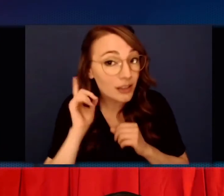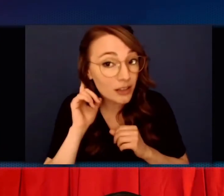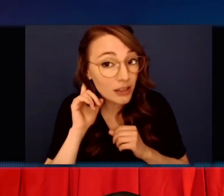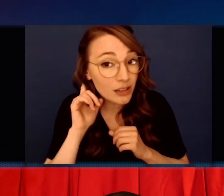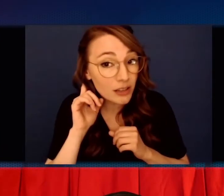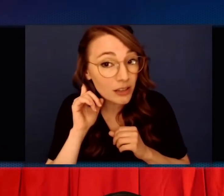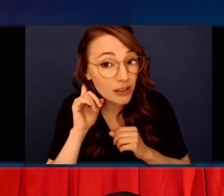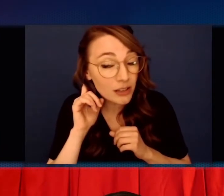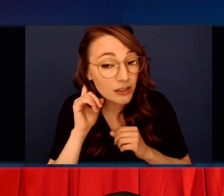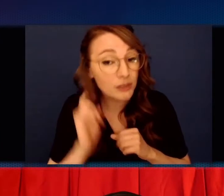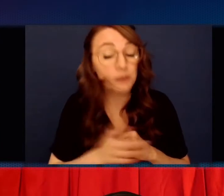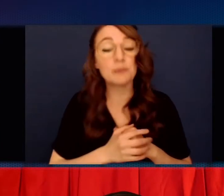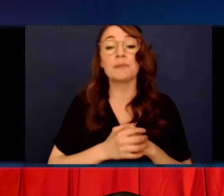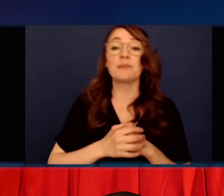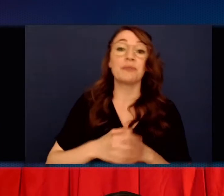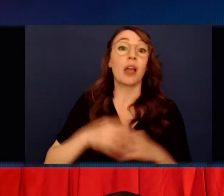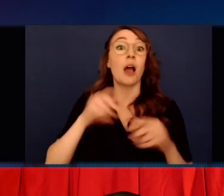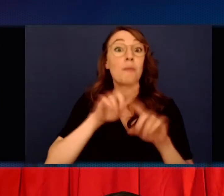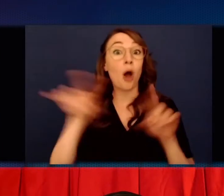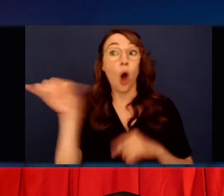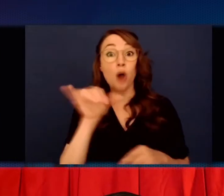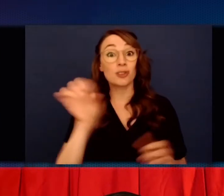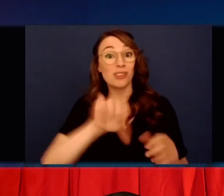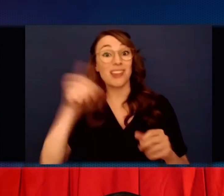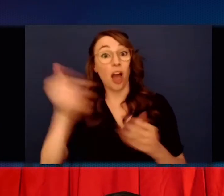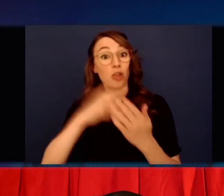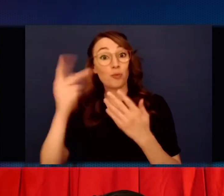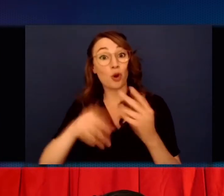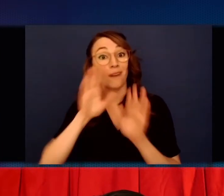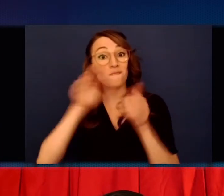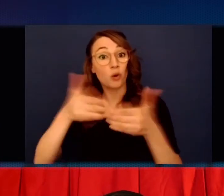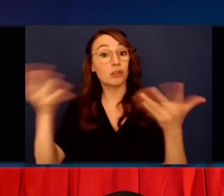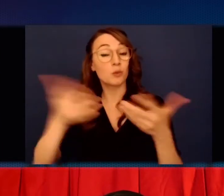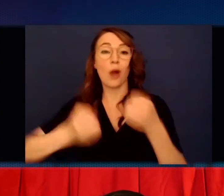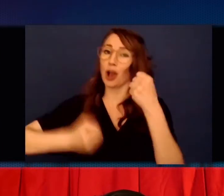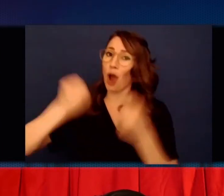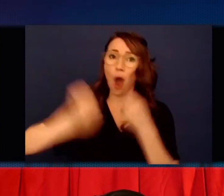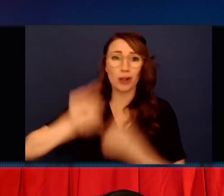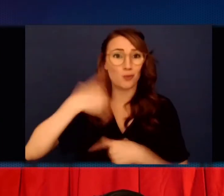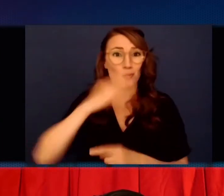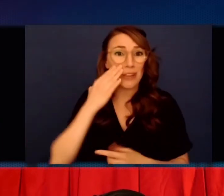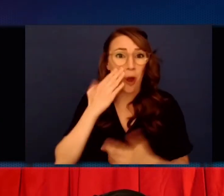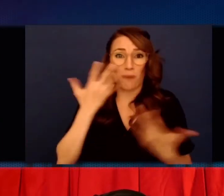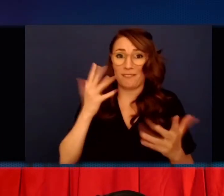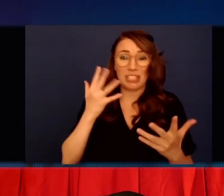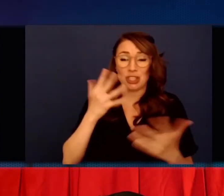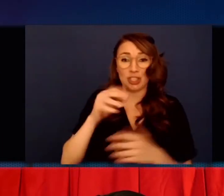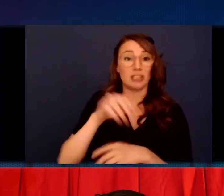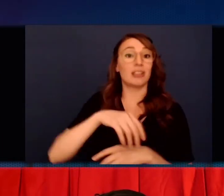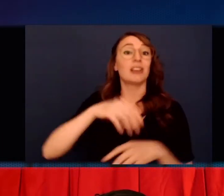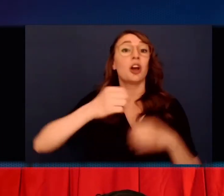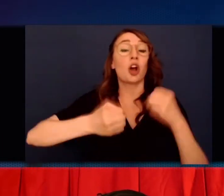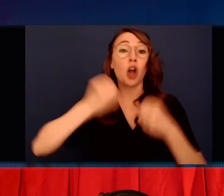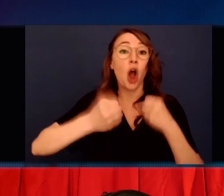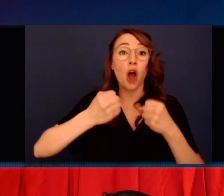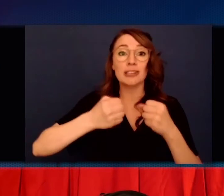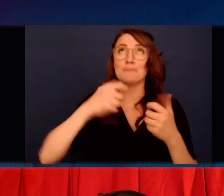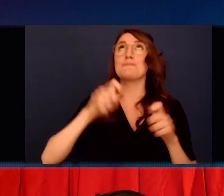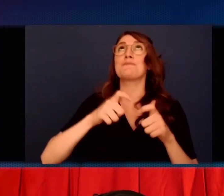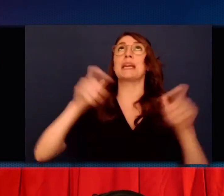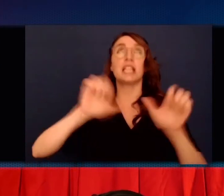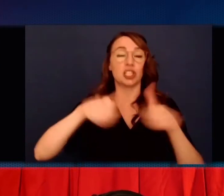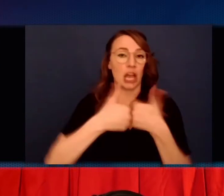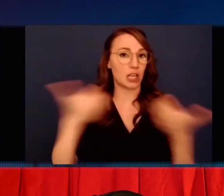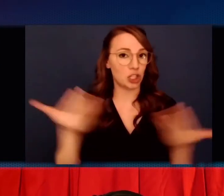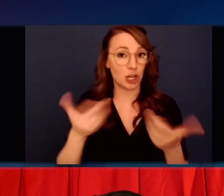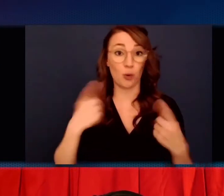putting people in cars. So we know that transportation is a major challenge in Frederick County. We're the largest